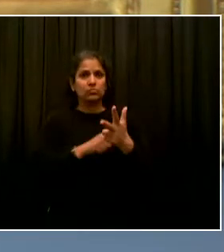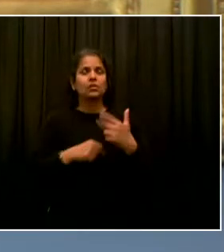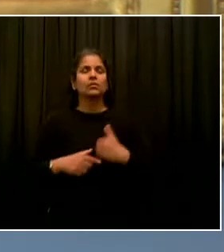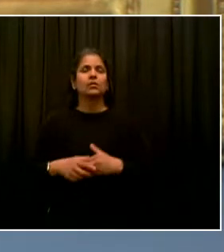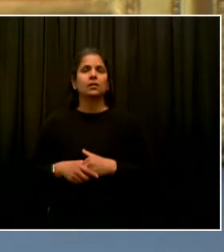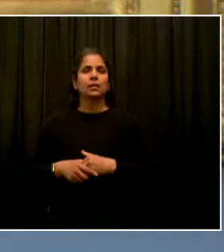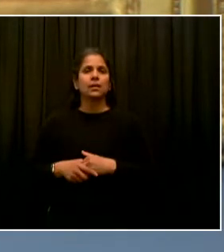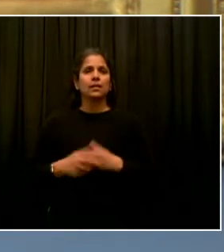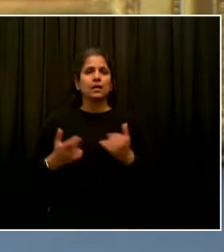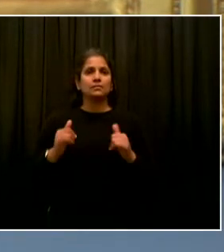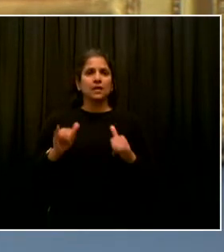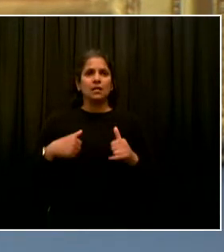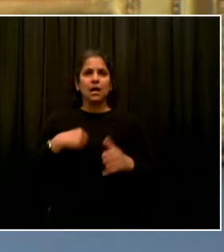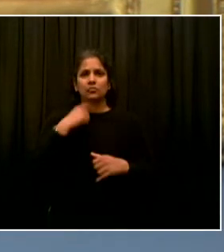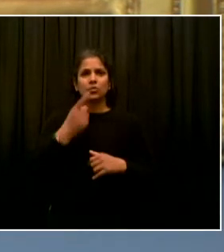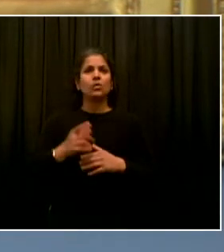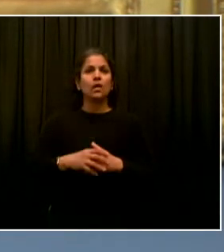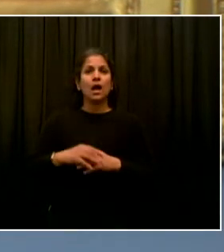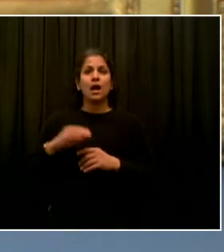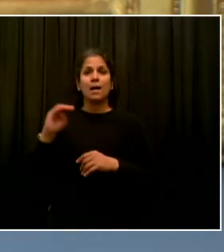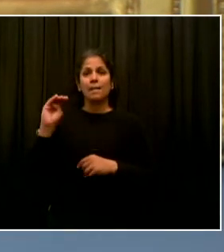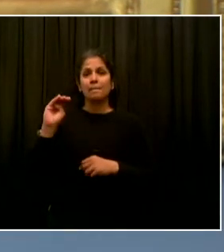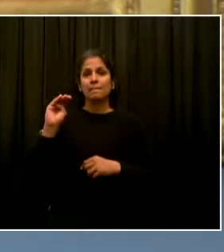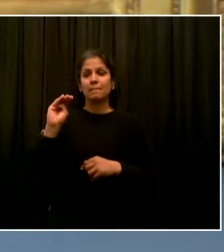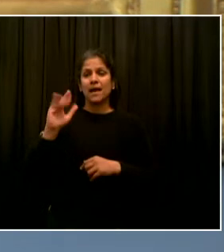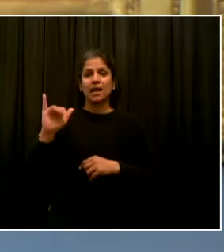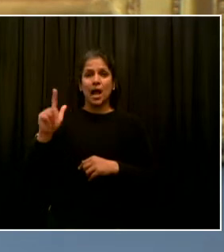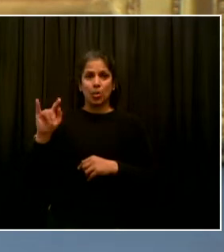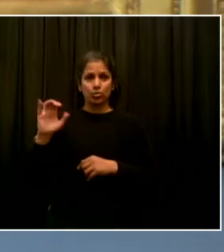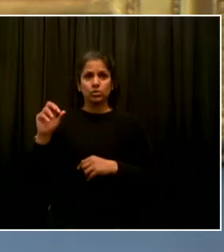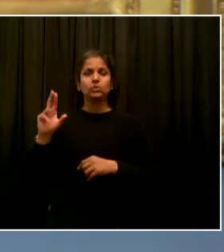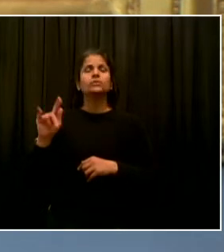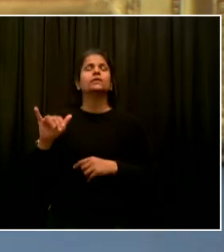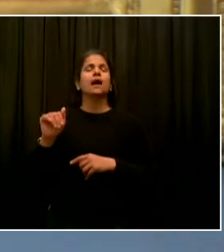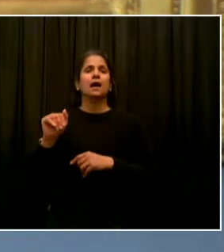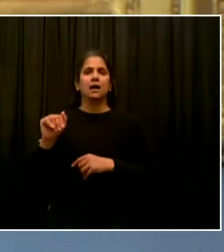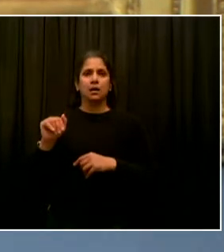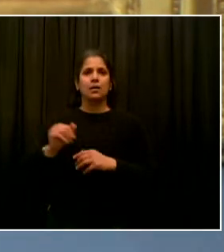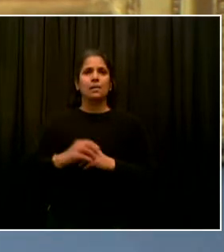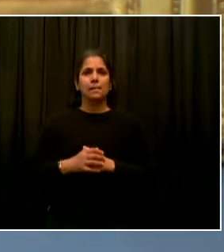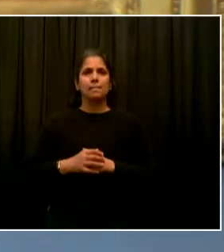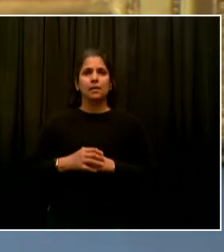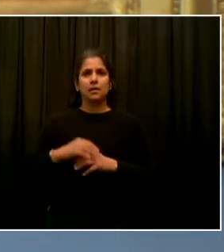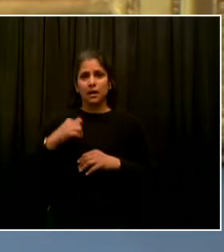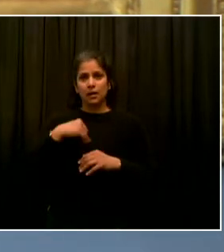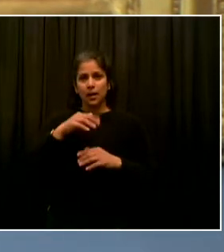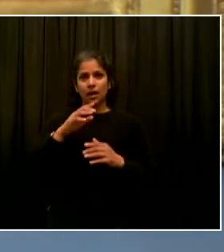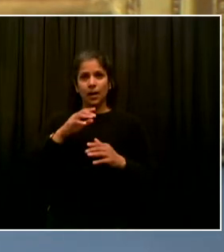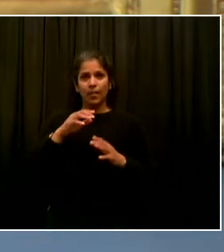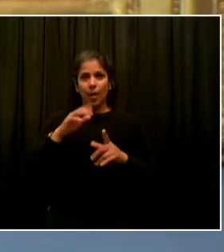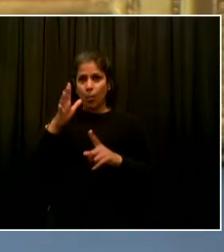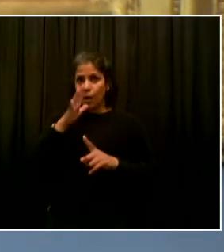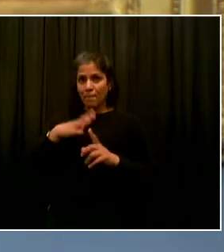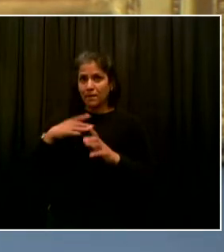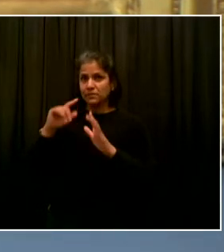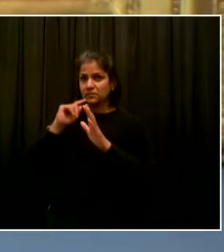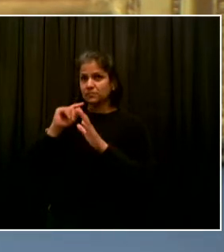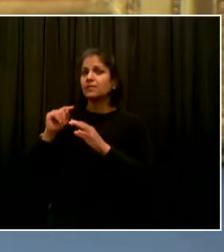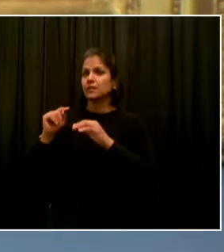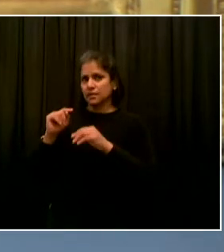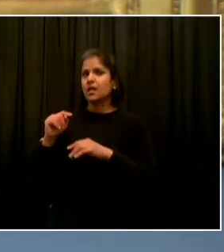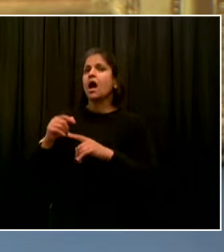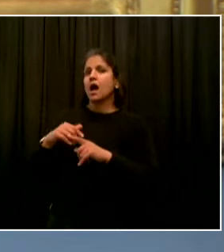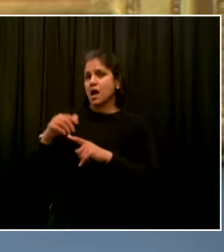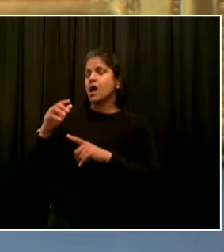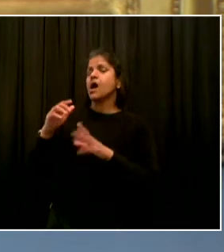Hammer assault. We made the arrest of the young lady who was killed in Burger King. We're going to do our job, and we're going to be proactive. And one of